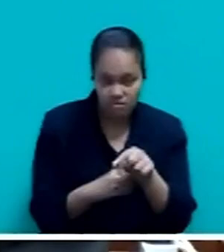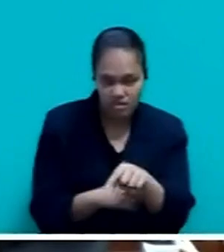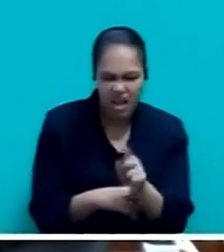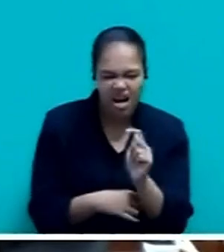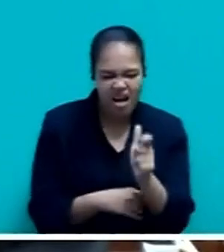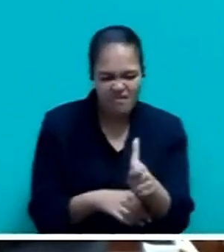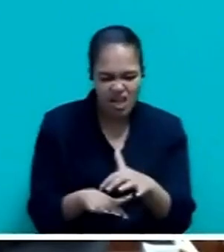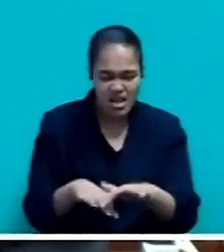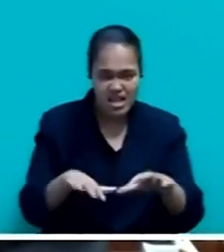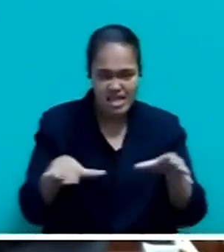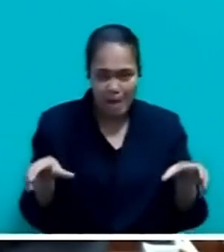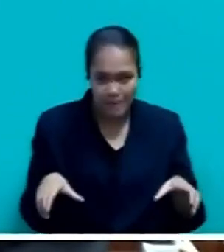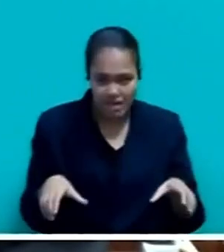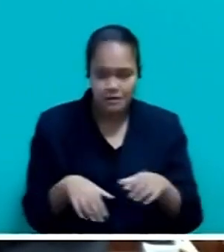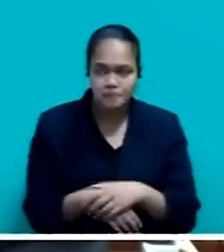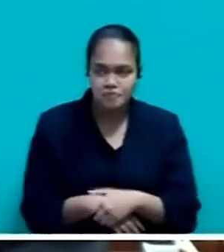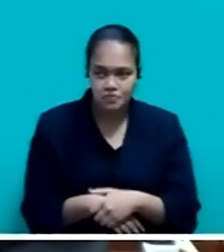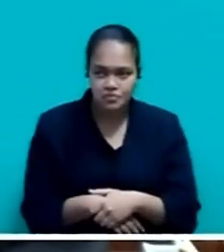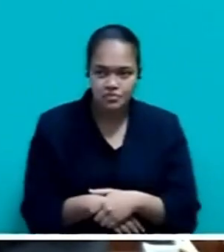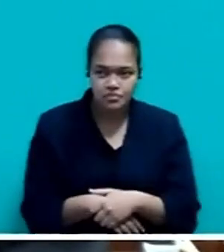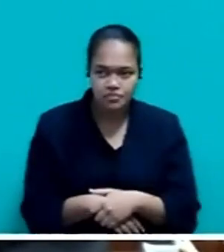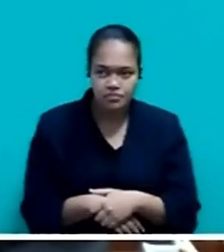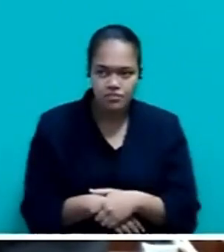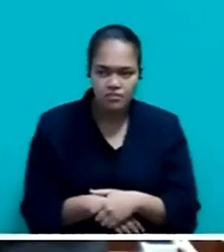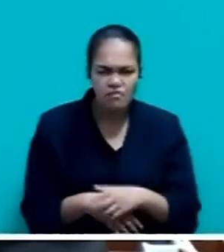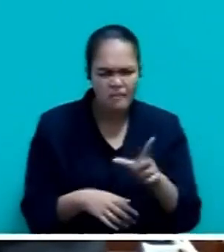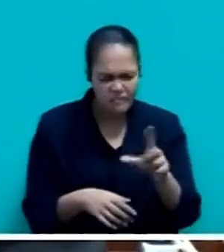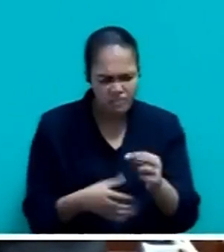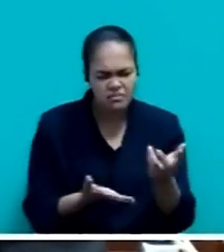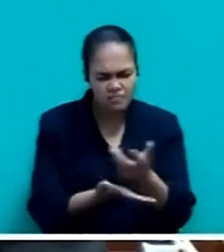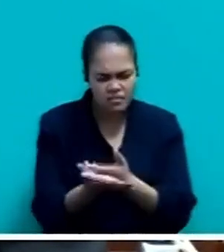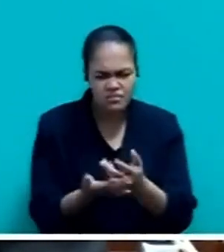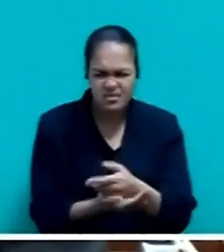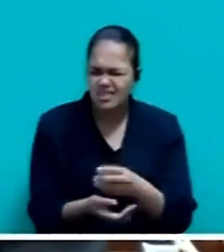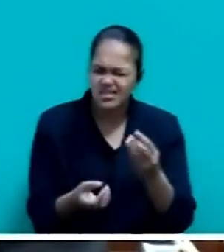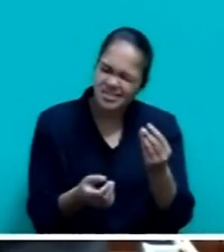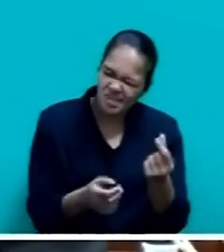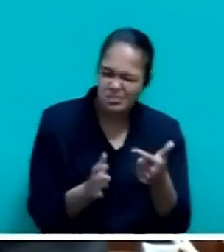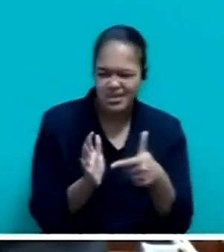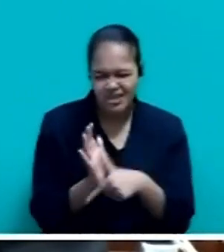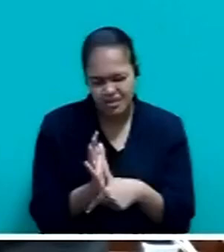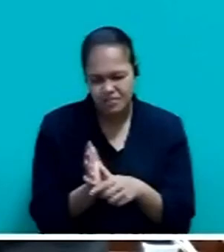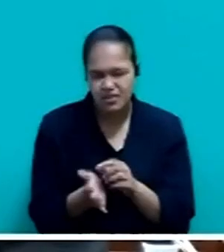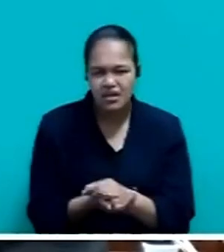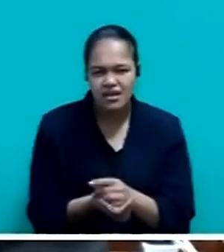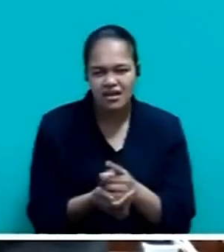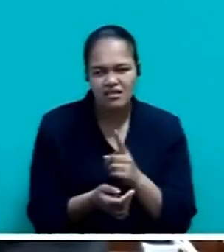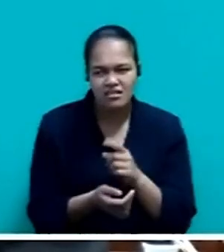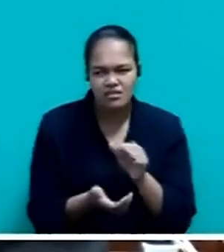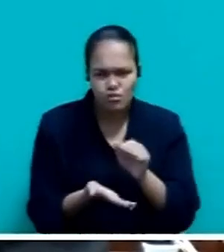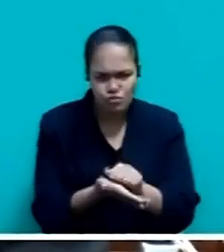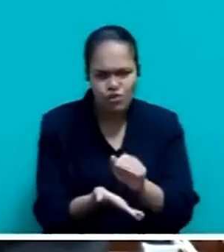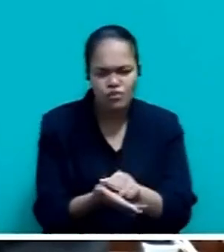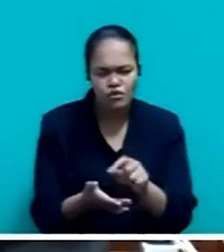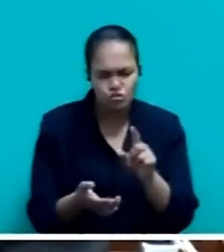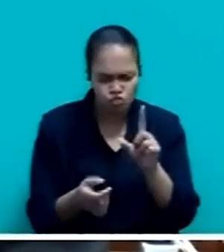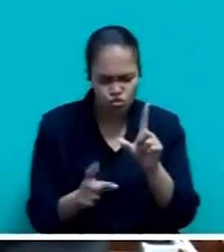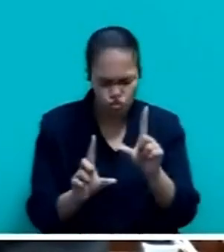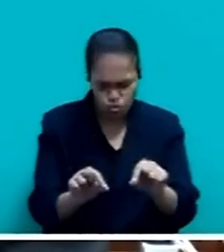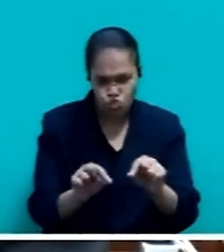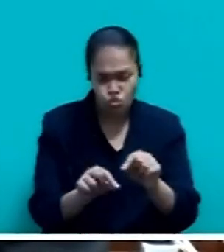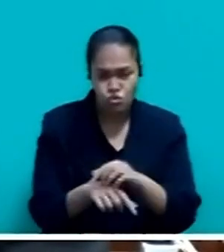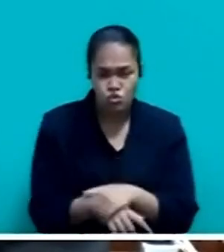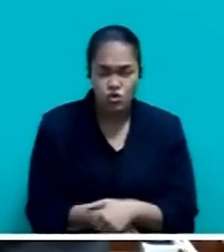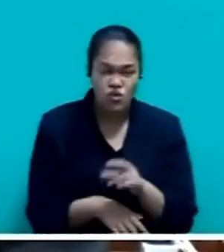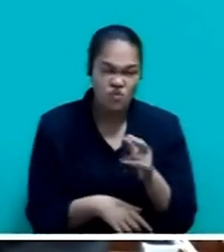Cabinet, does the consult, and sometimes it's actually quite an appropriate thing to do, Mr. Speaker, for